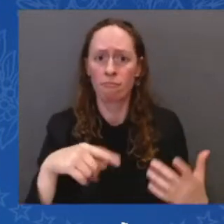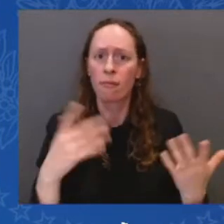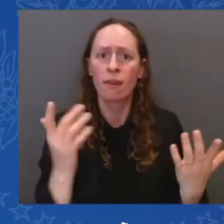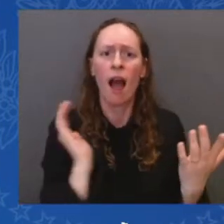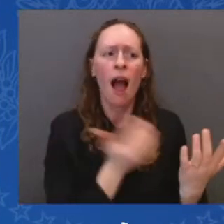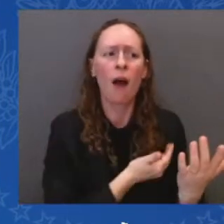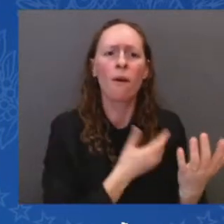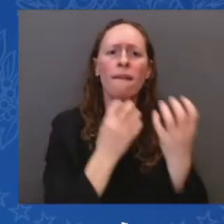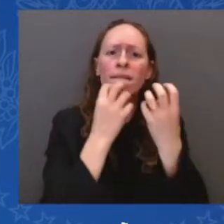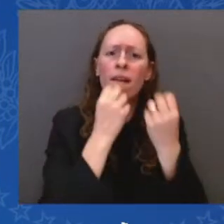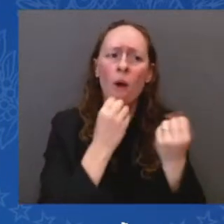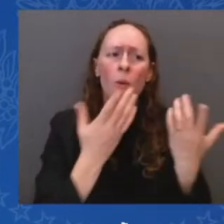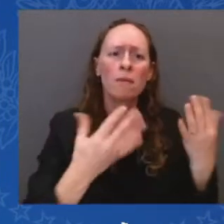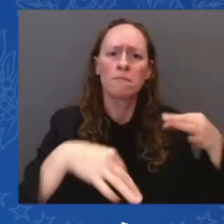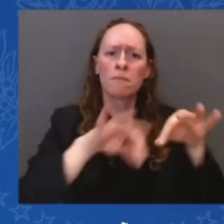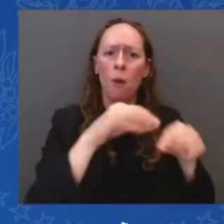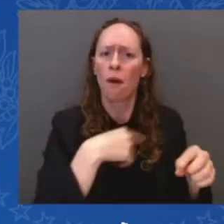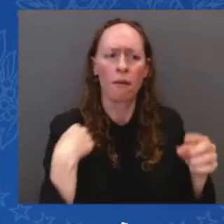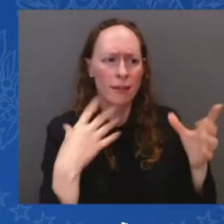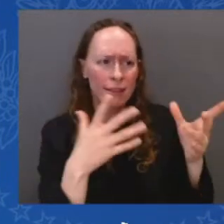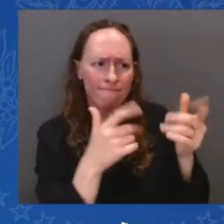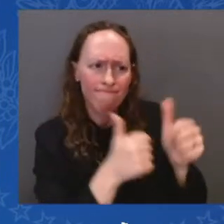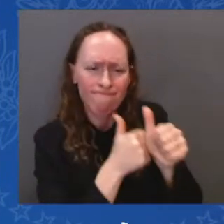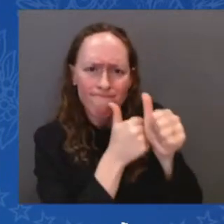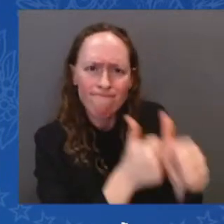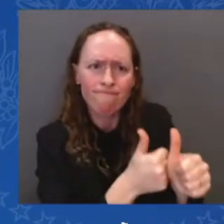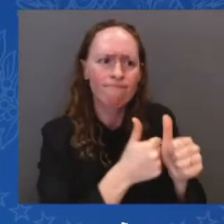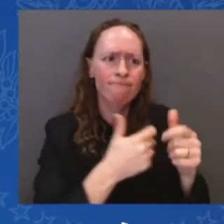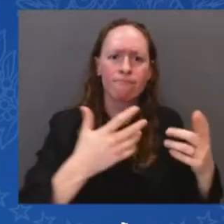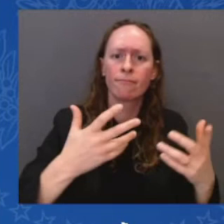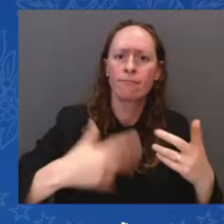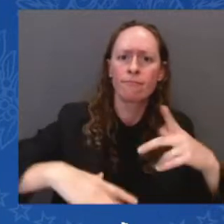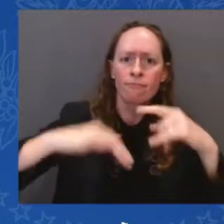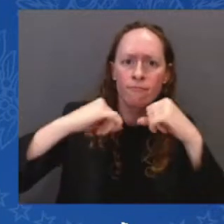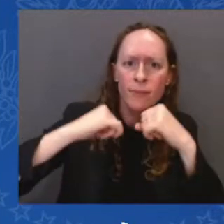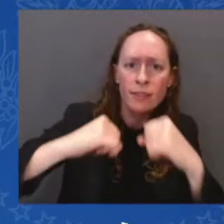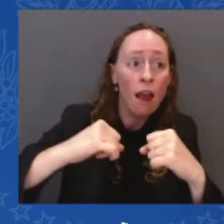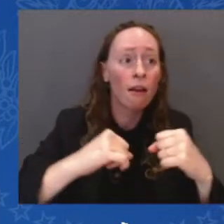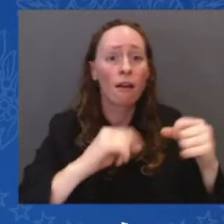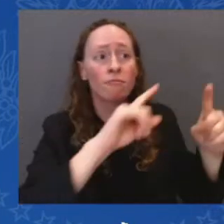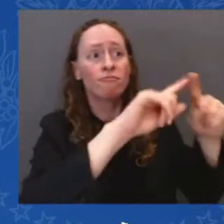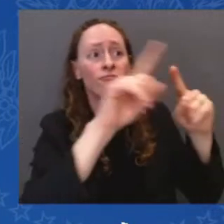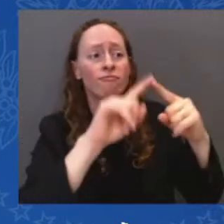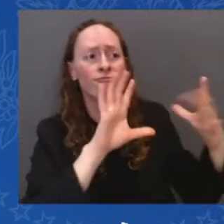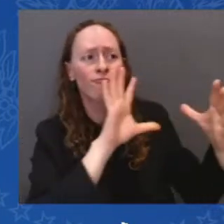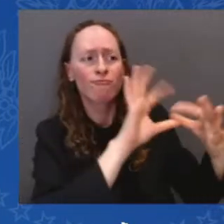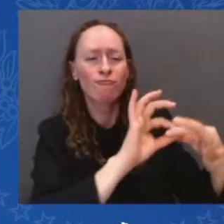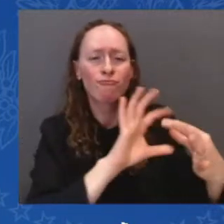a celebration of every American who volunteers to wear the cloth of our nation.